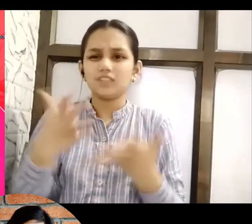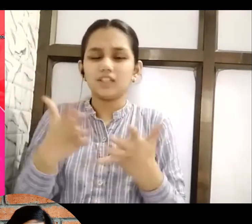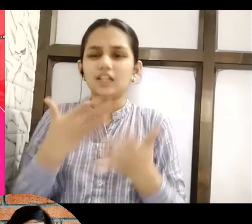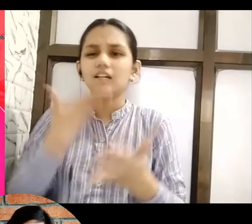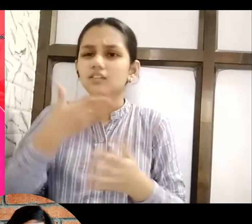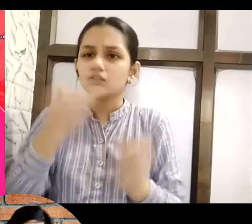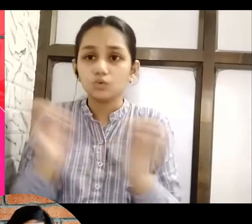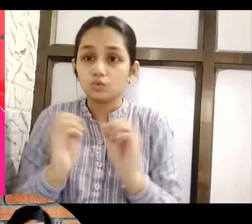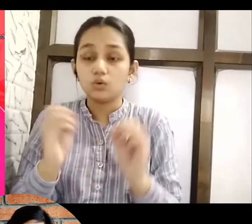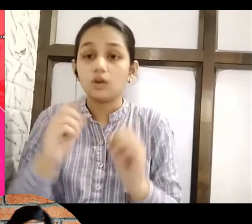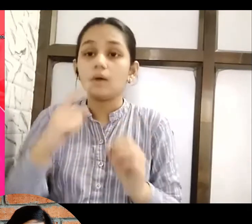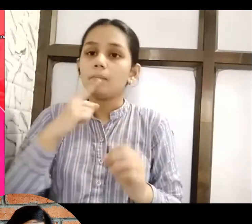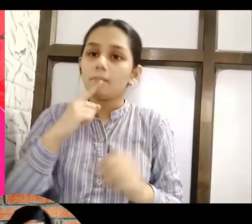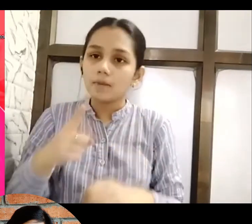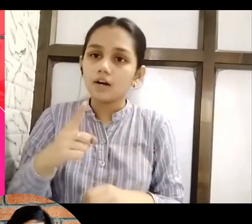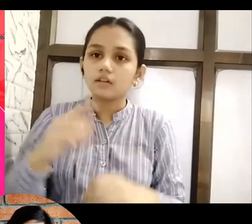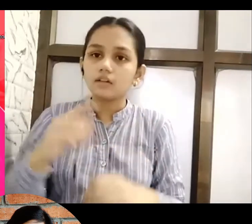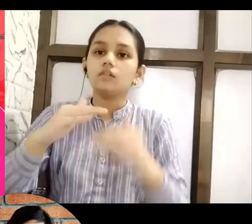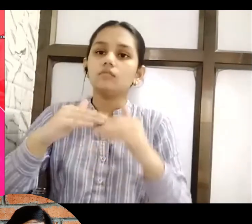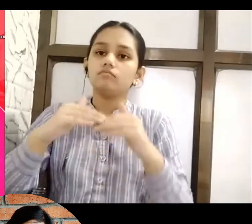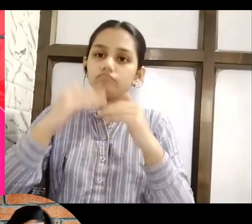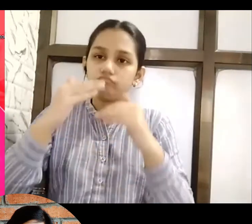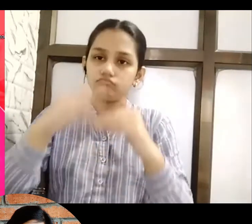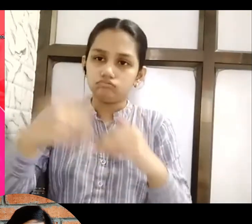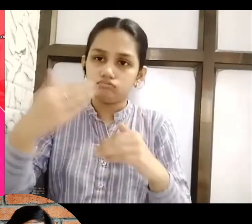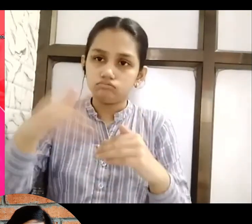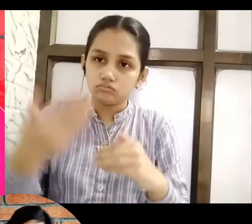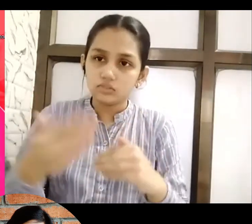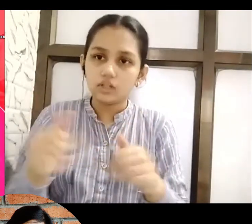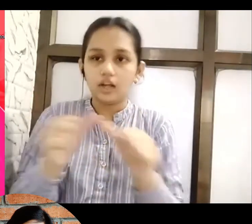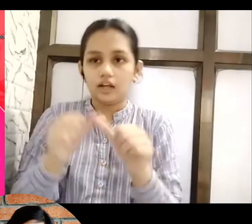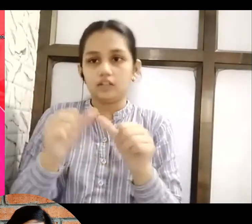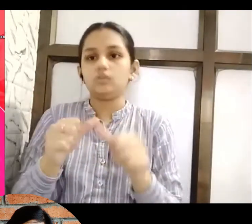But later, I will explain to you animation also.